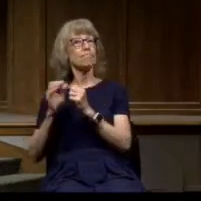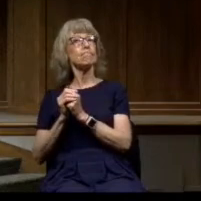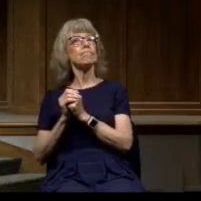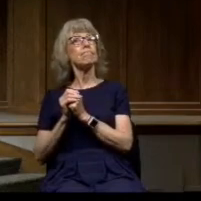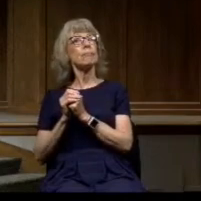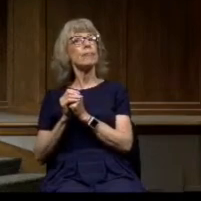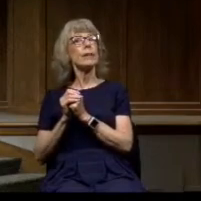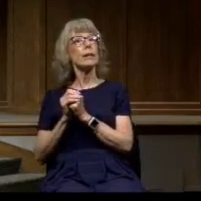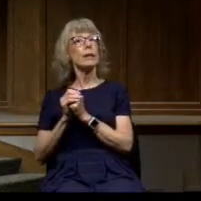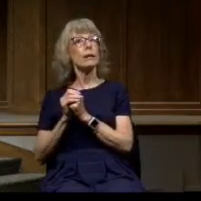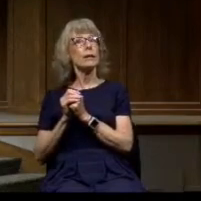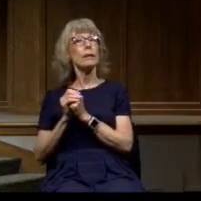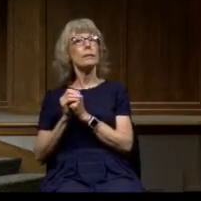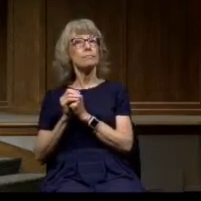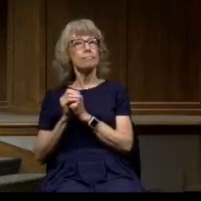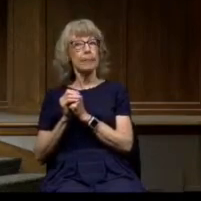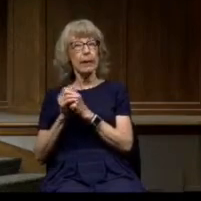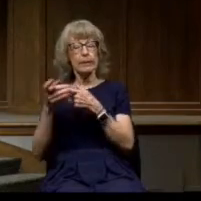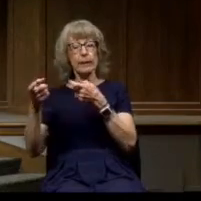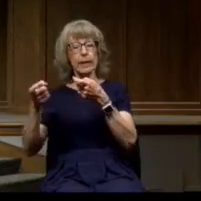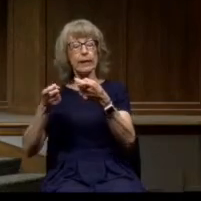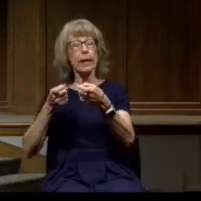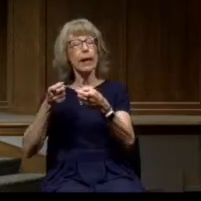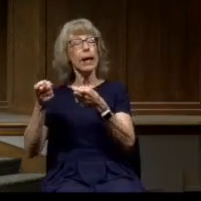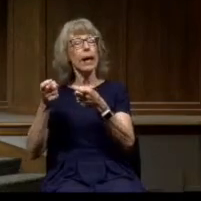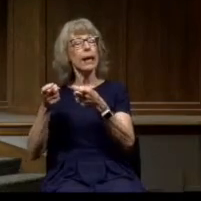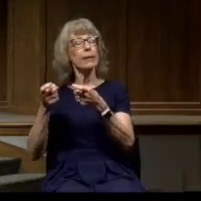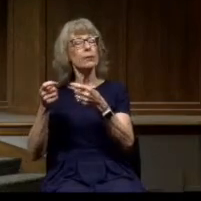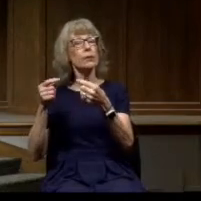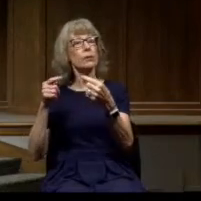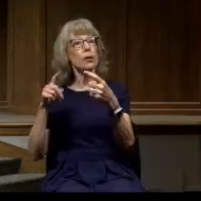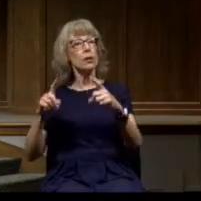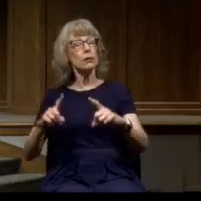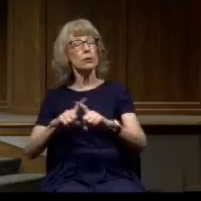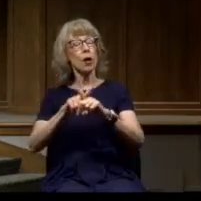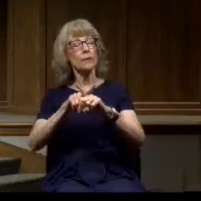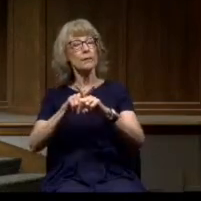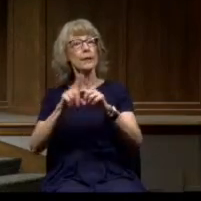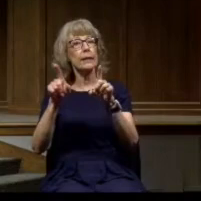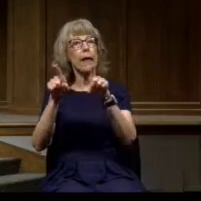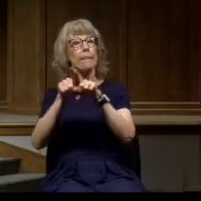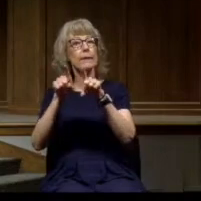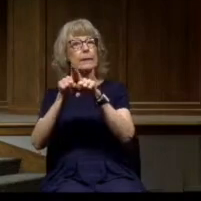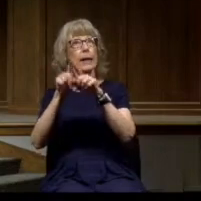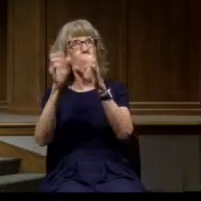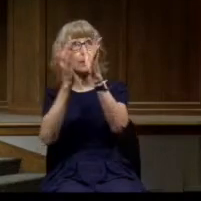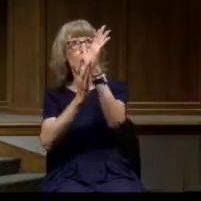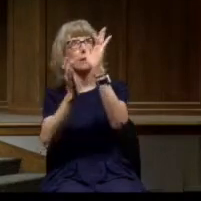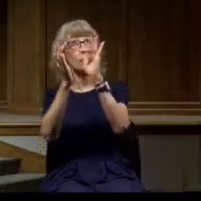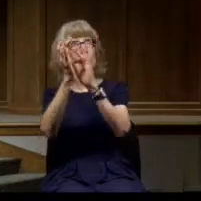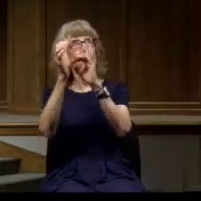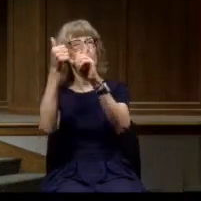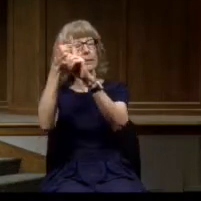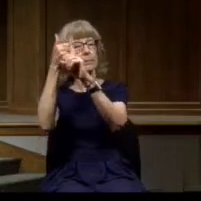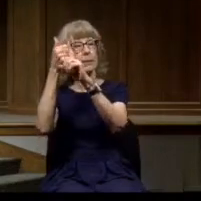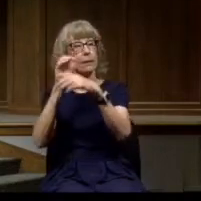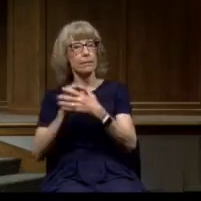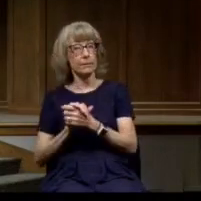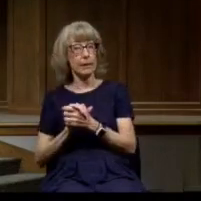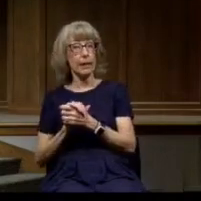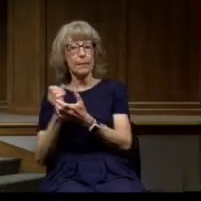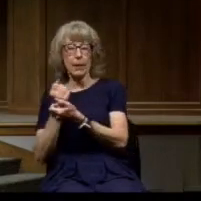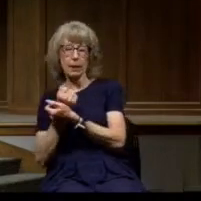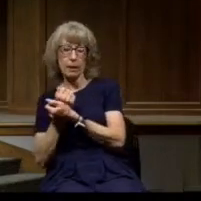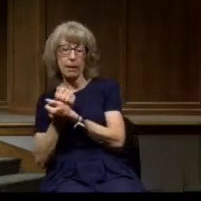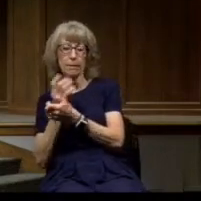like Christ did. It's the people that decide in their minds that loving is more important than winning.